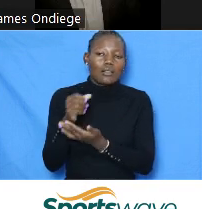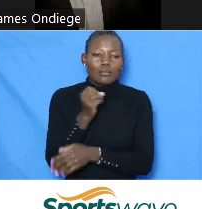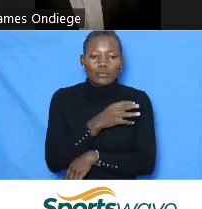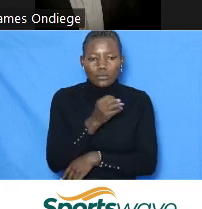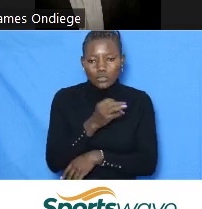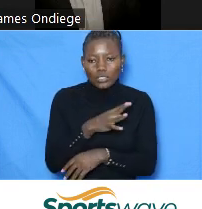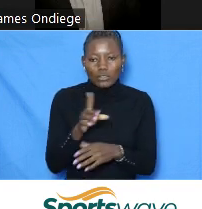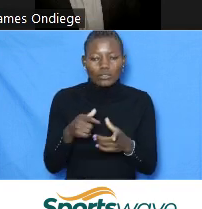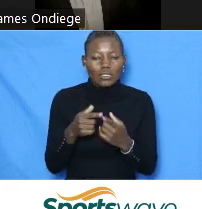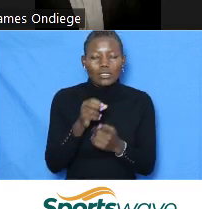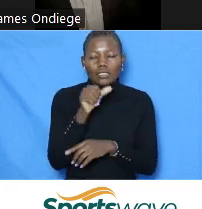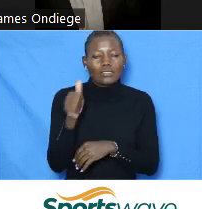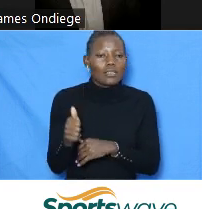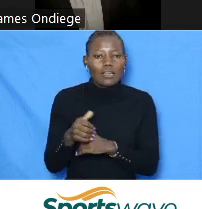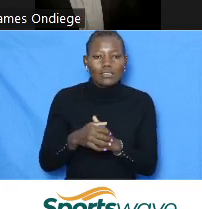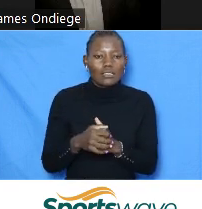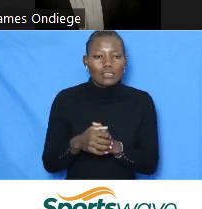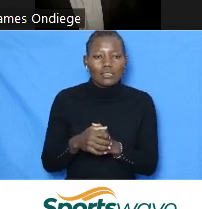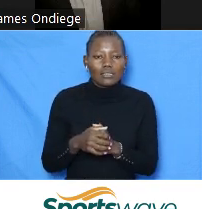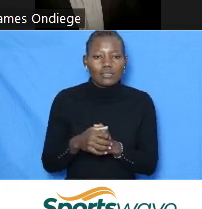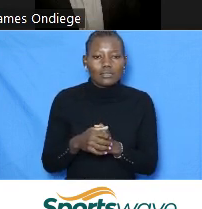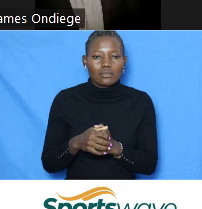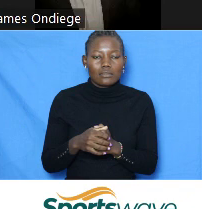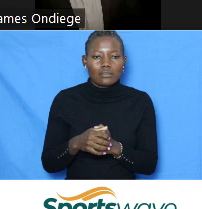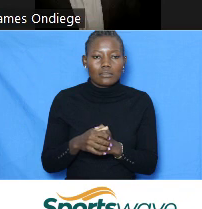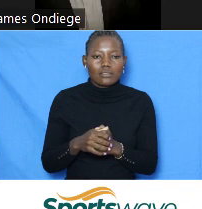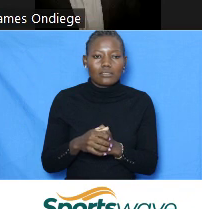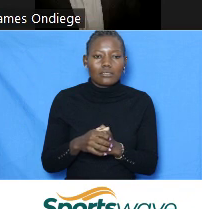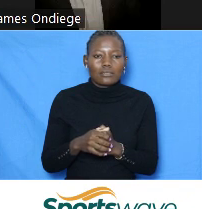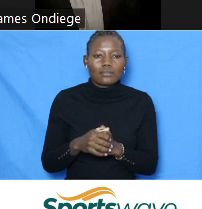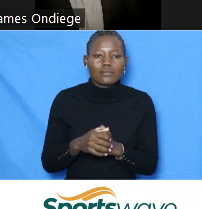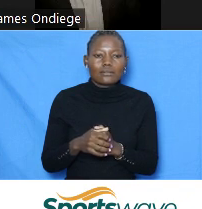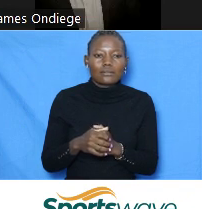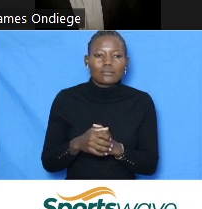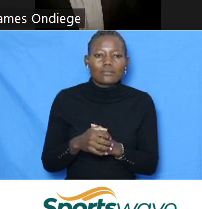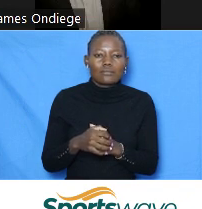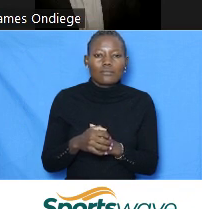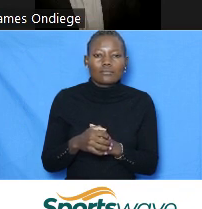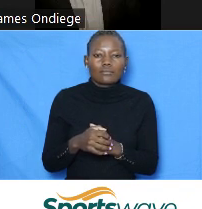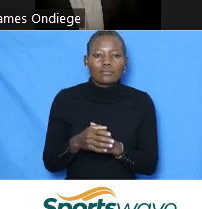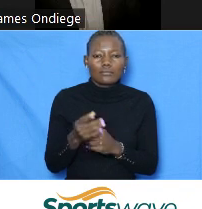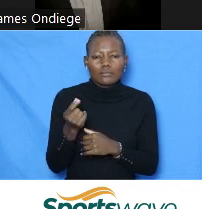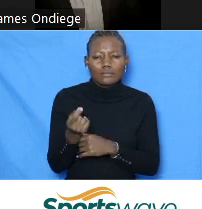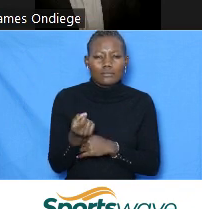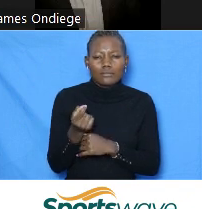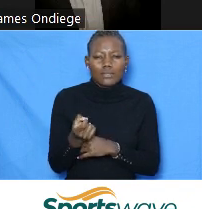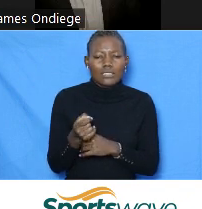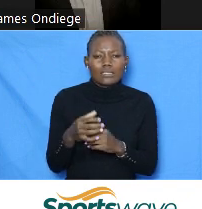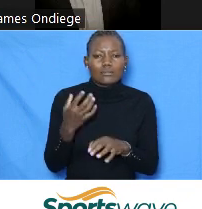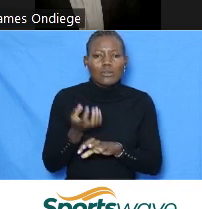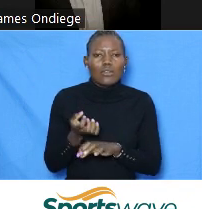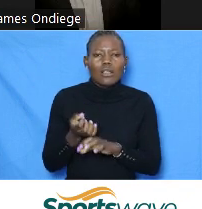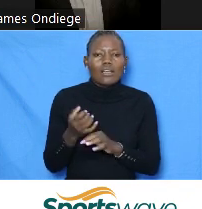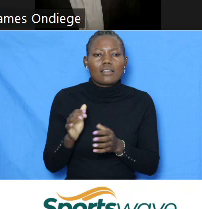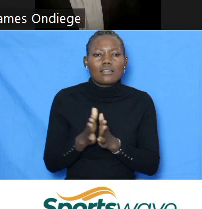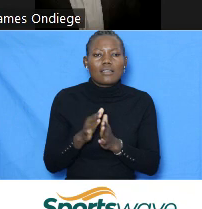the ABC is just I'm checking for airway, for breathing, and for circulation. These are a bit more complex, and these are what I